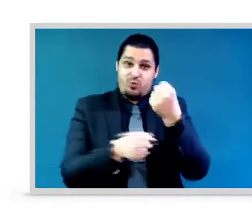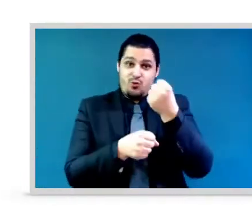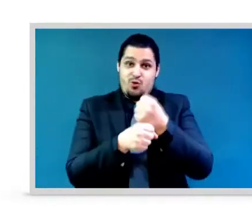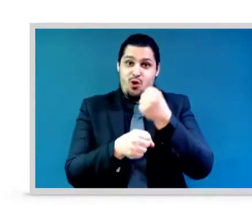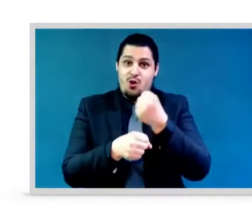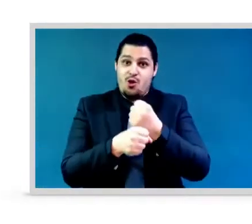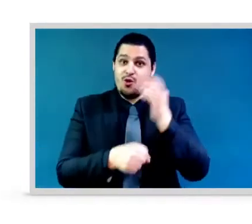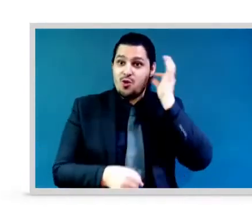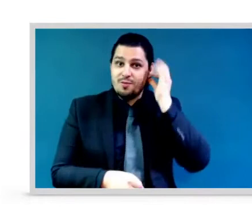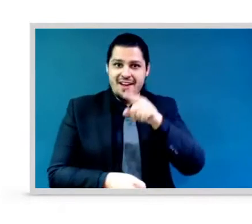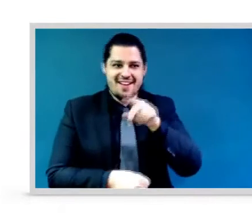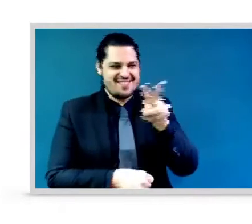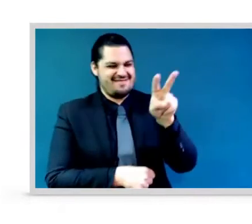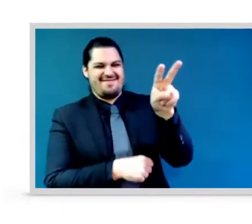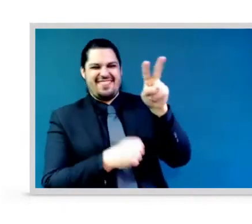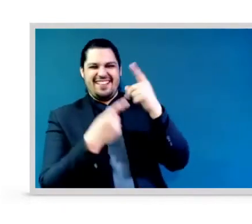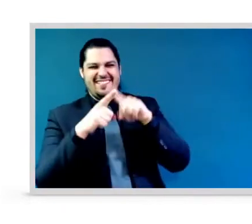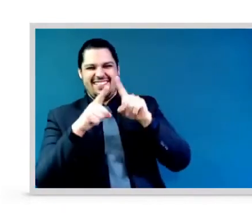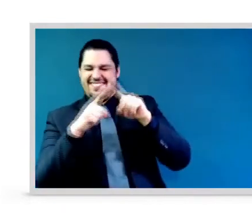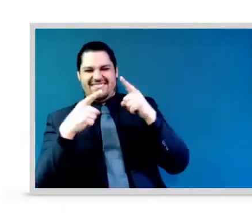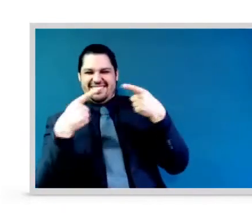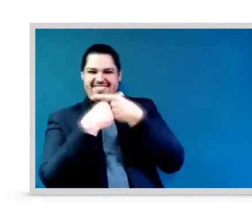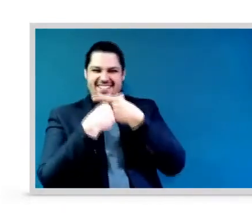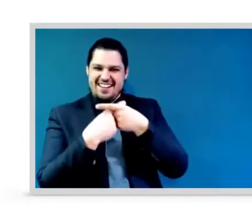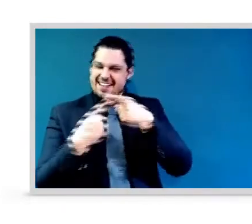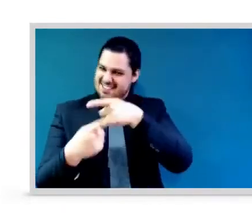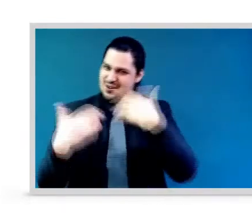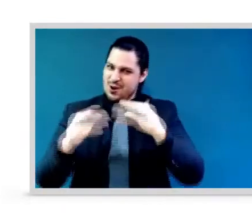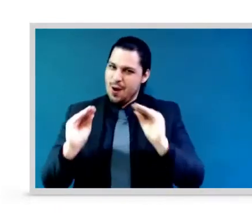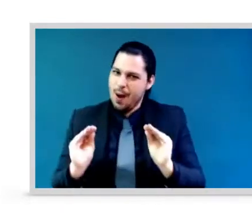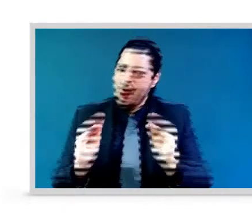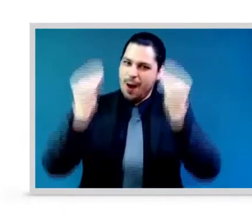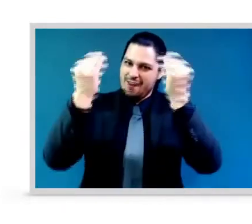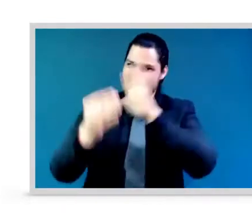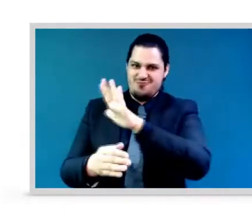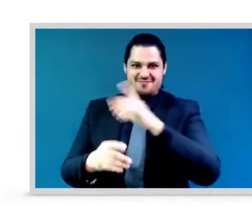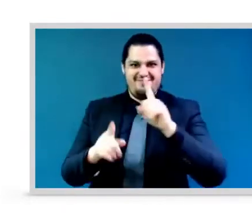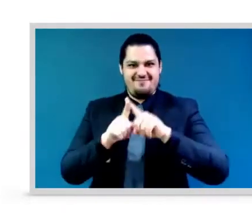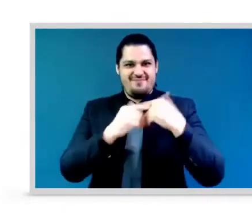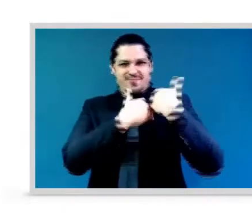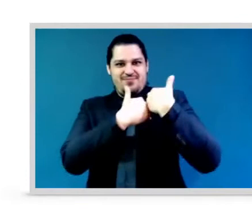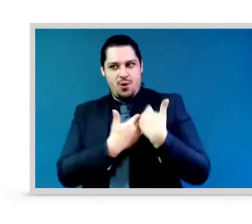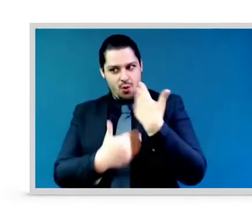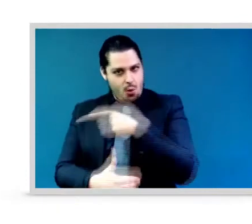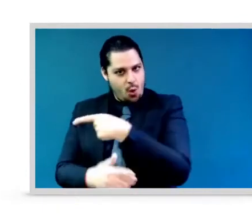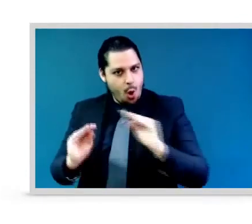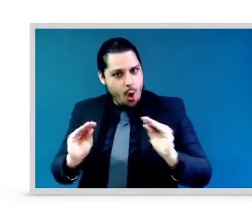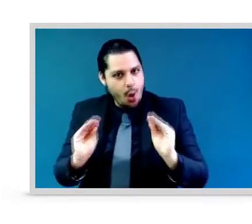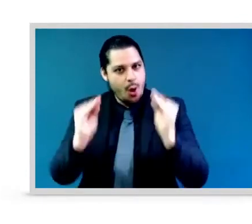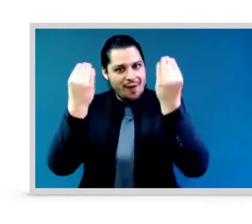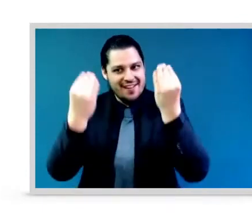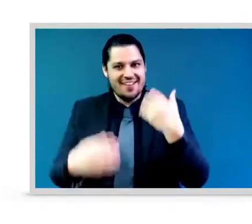youth is older. We're all somewhere in between those two definitions. From your